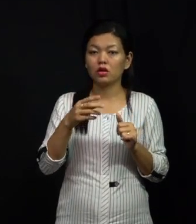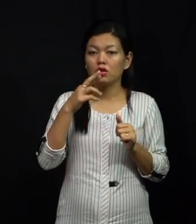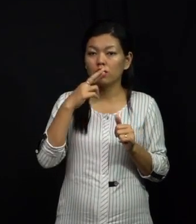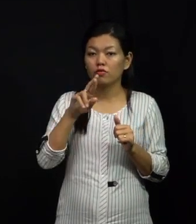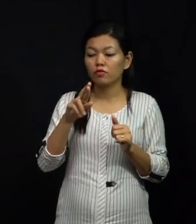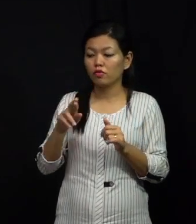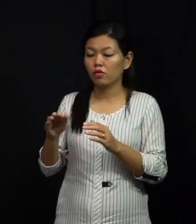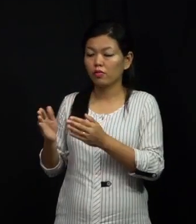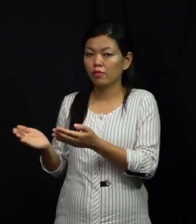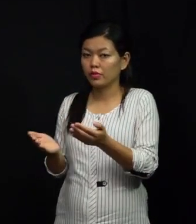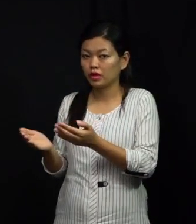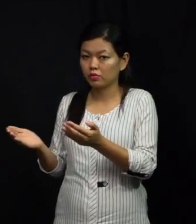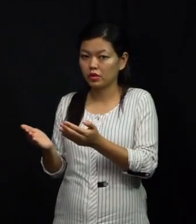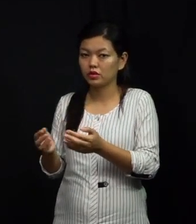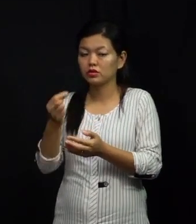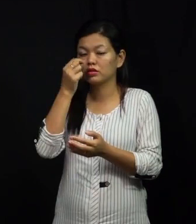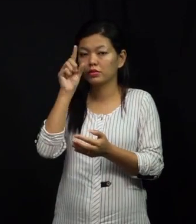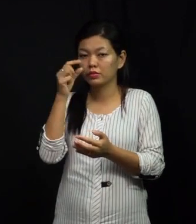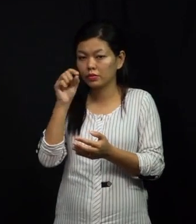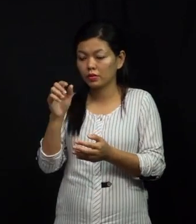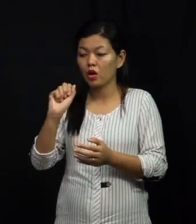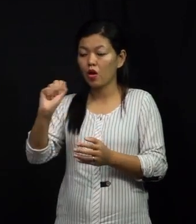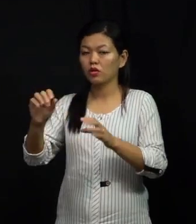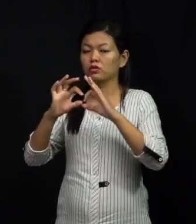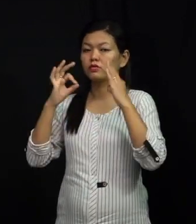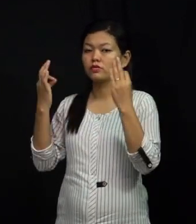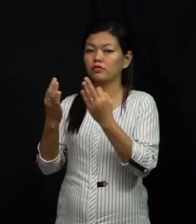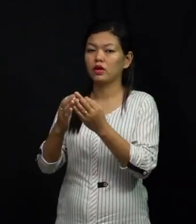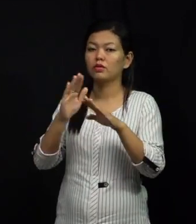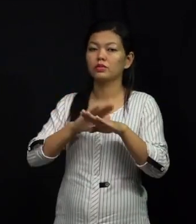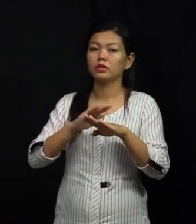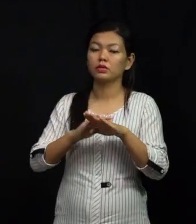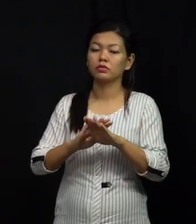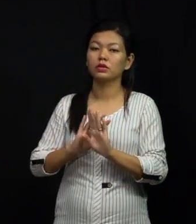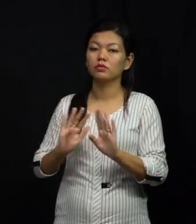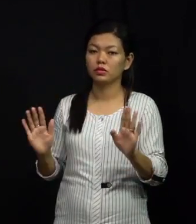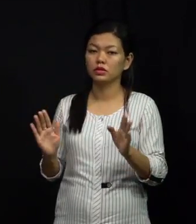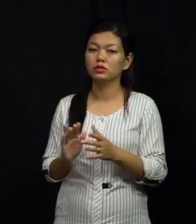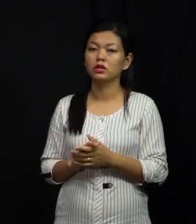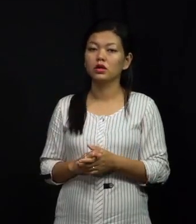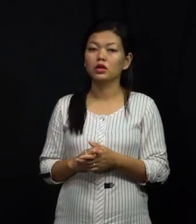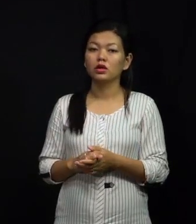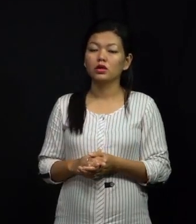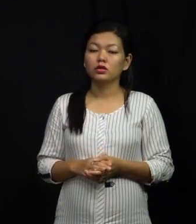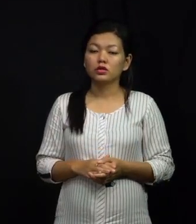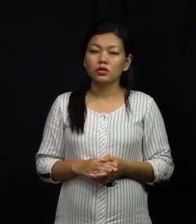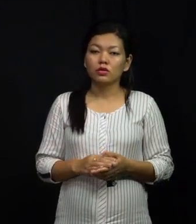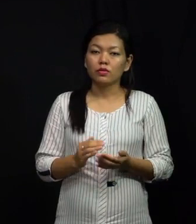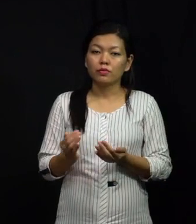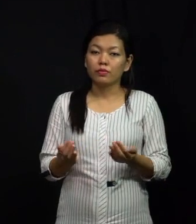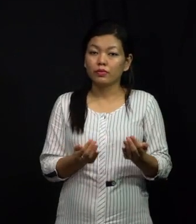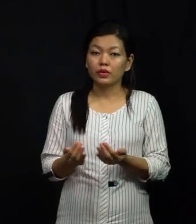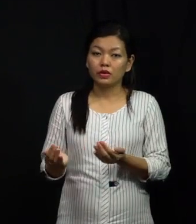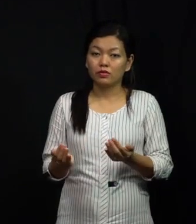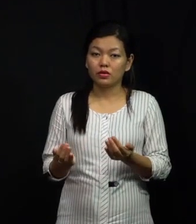then it is said that this infancy stage is a stage where the social development is kind of like